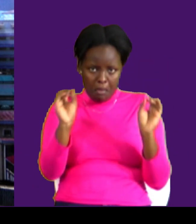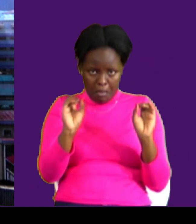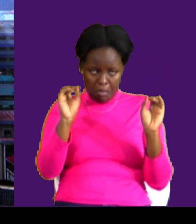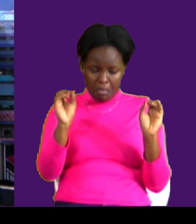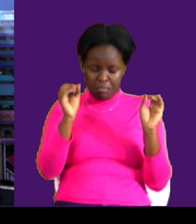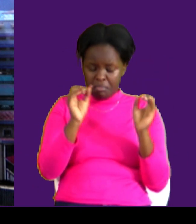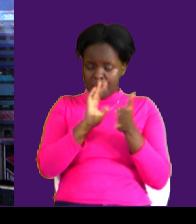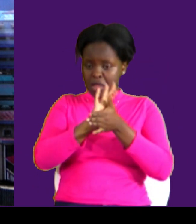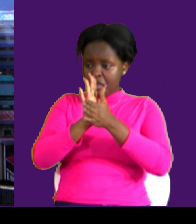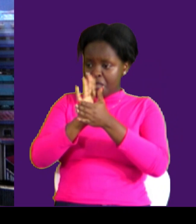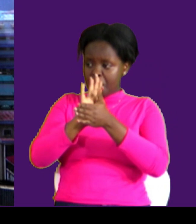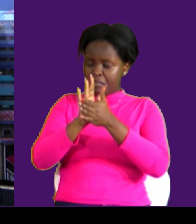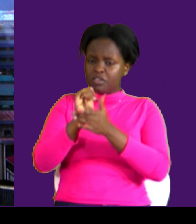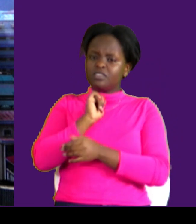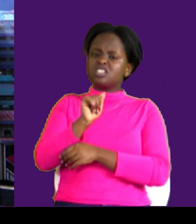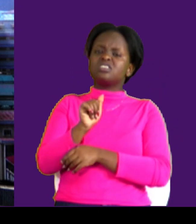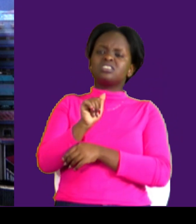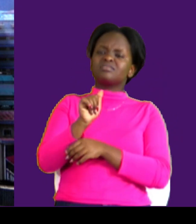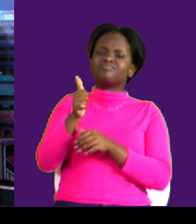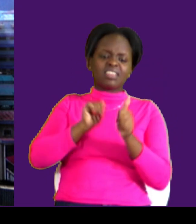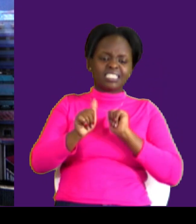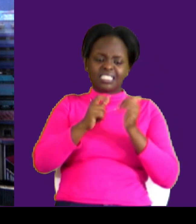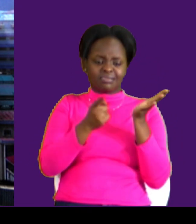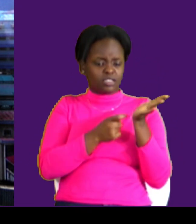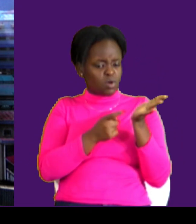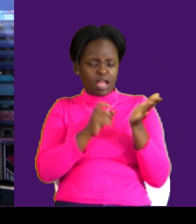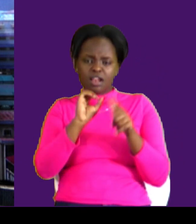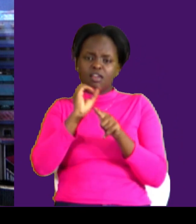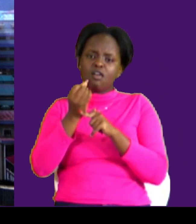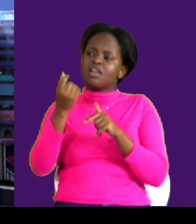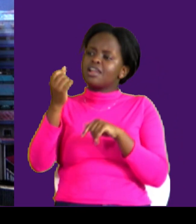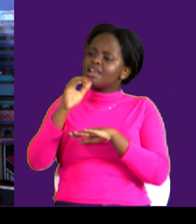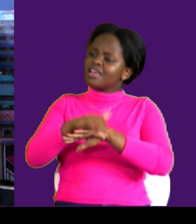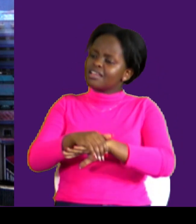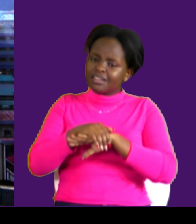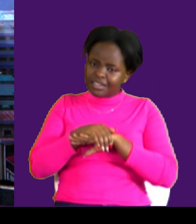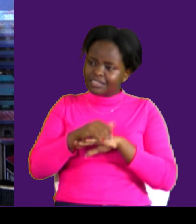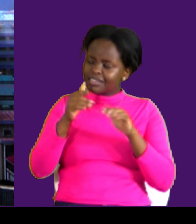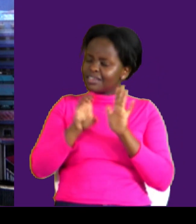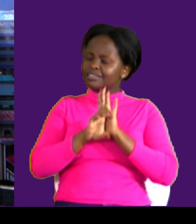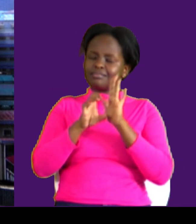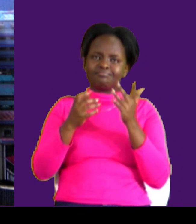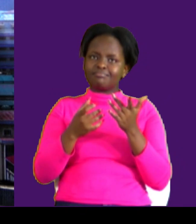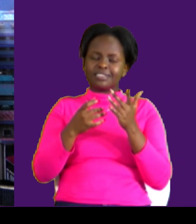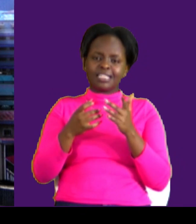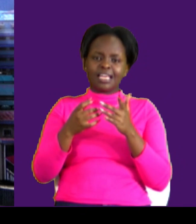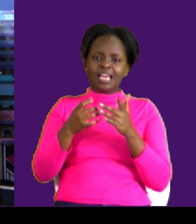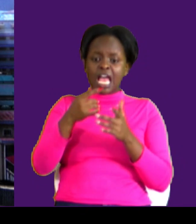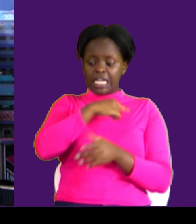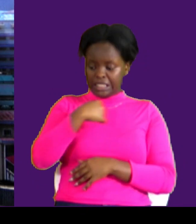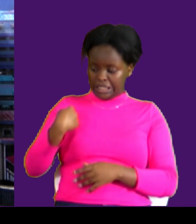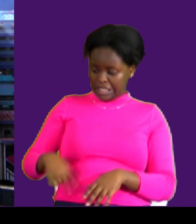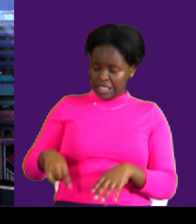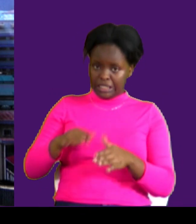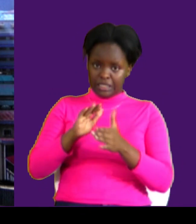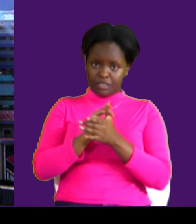This movie is not acted in Swahili or Yeah. English. Let's say is a Chinese movie.